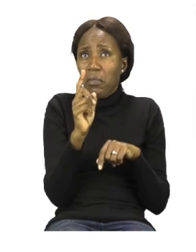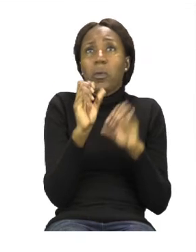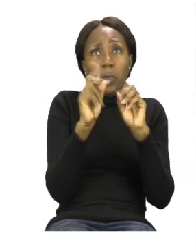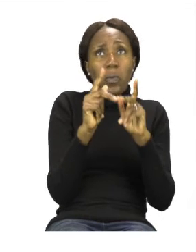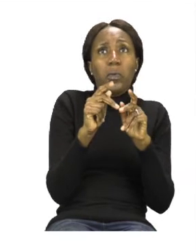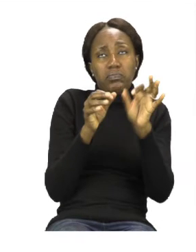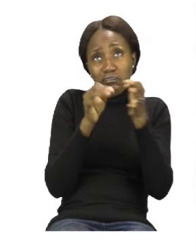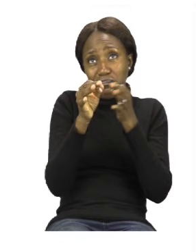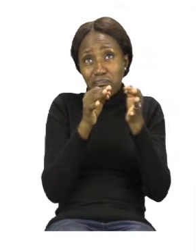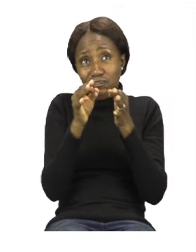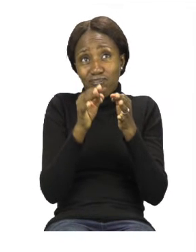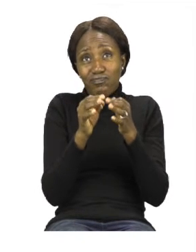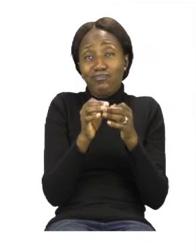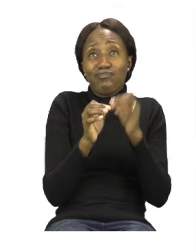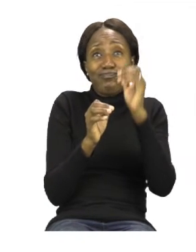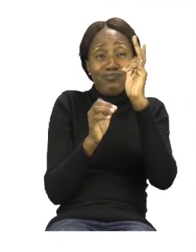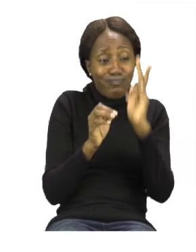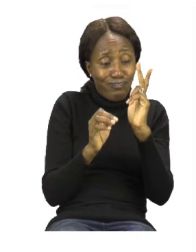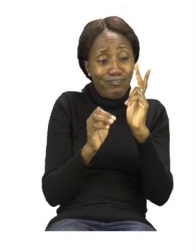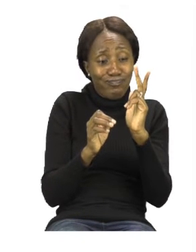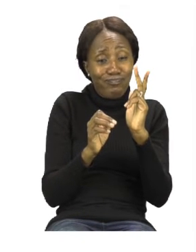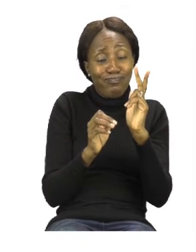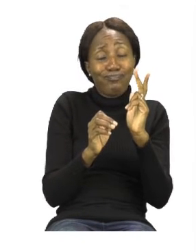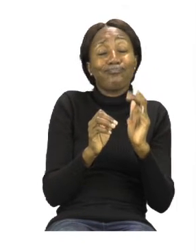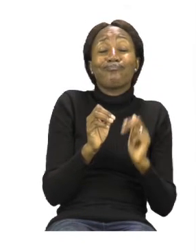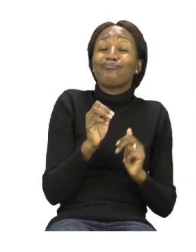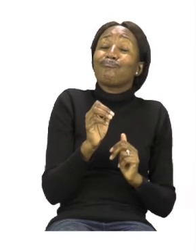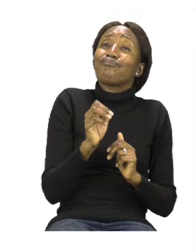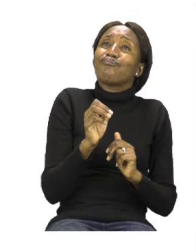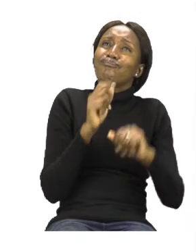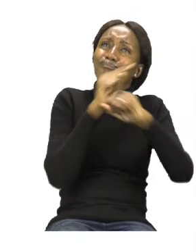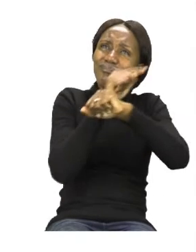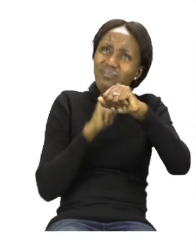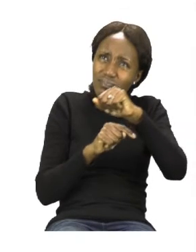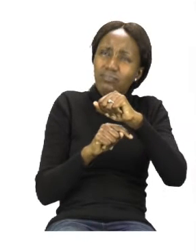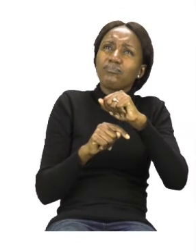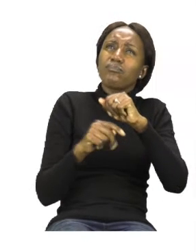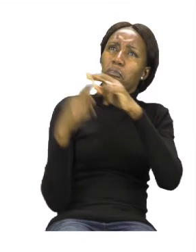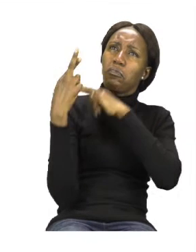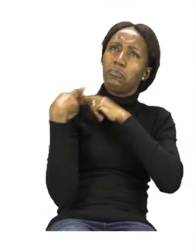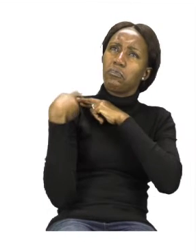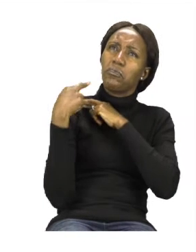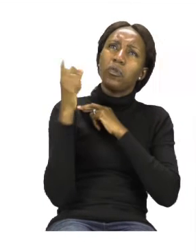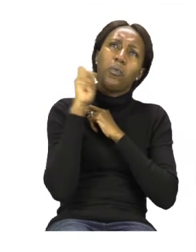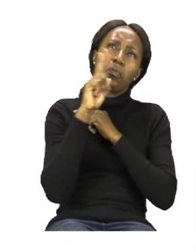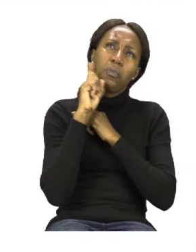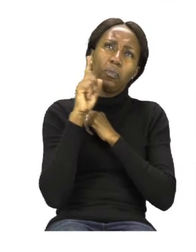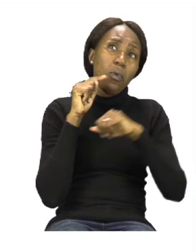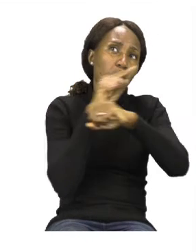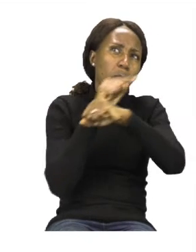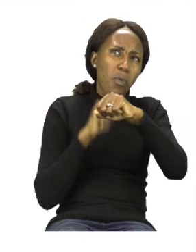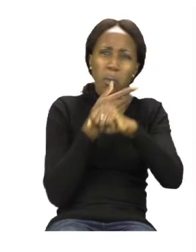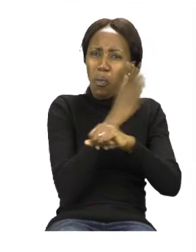A shopkeeper is the owner or manager of a shop. They make sure that everything